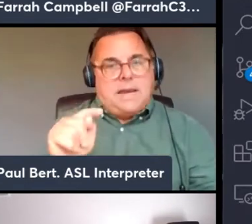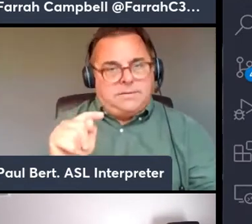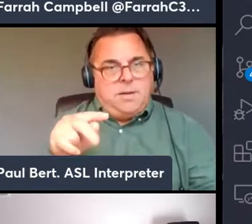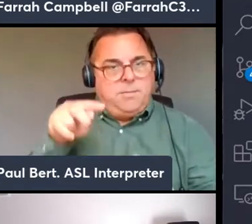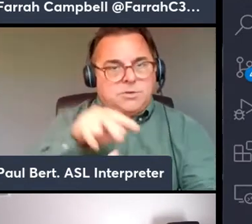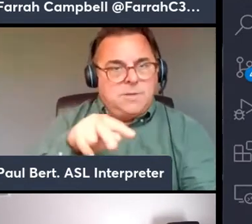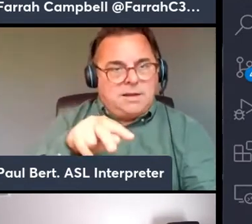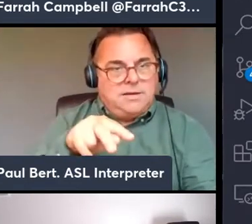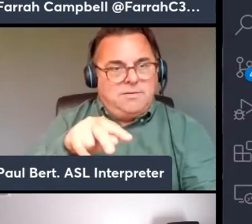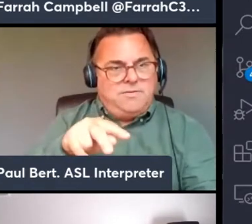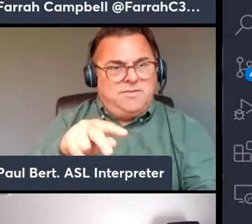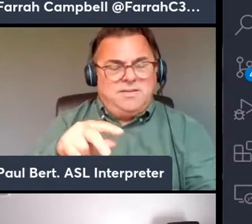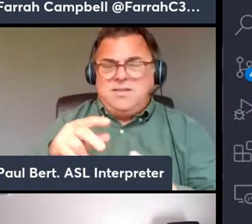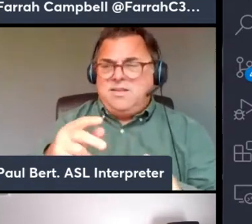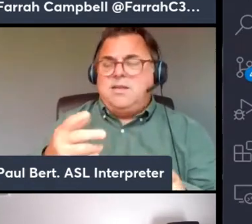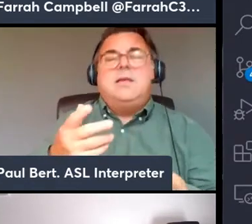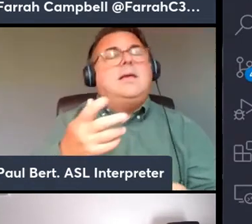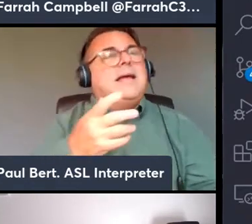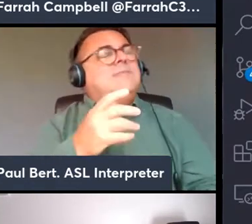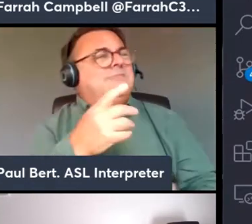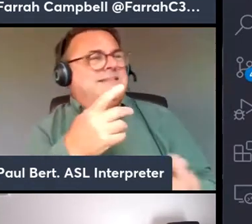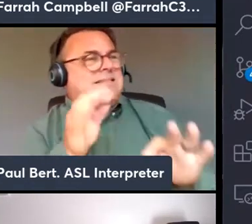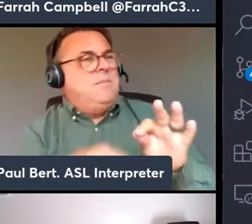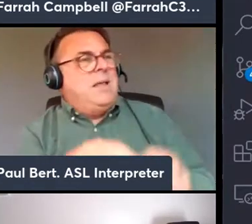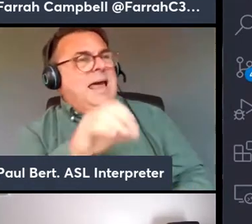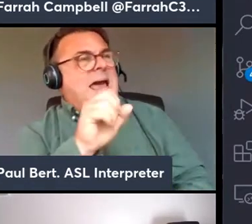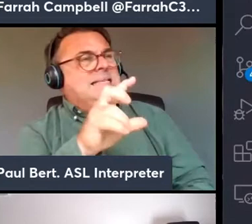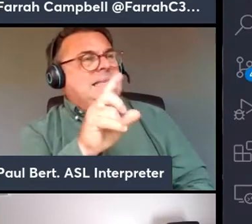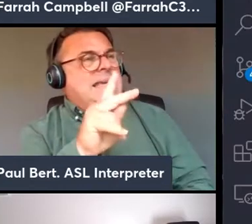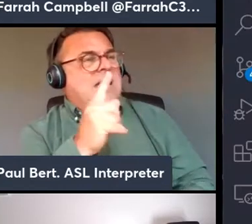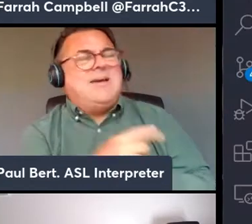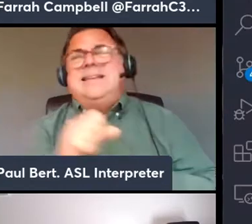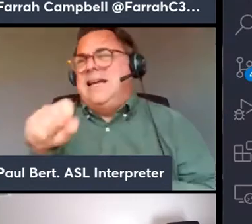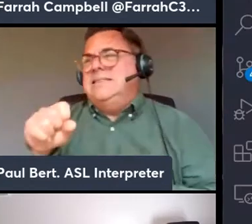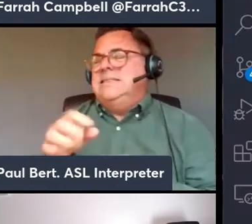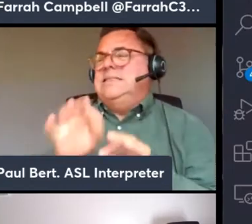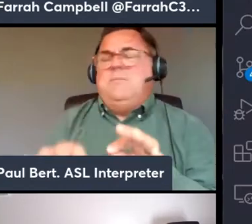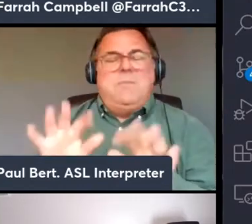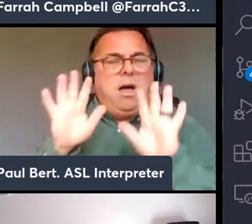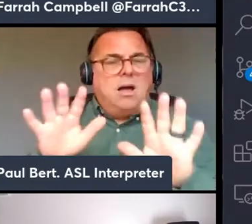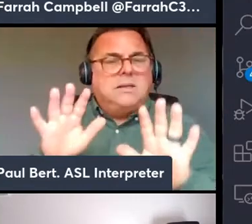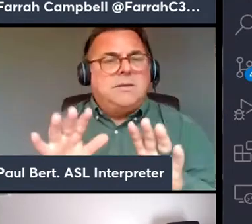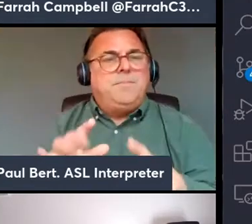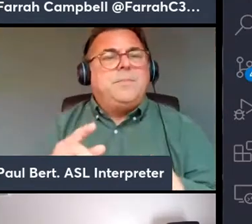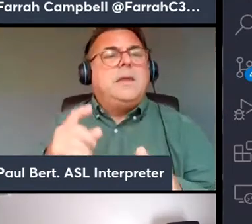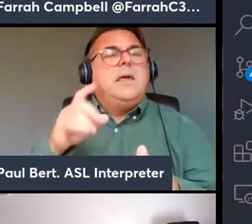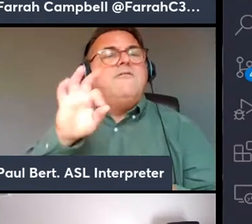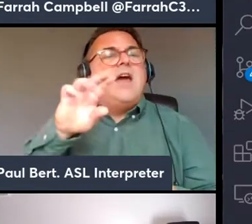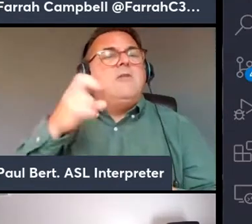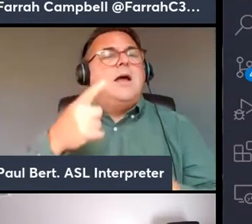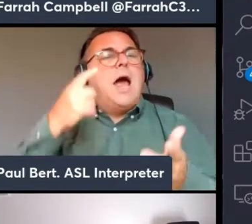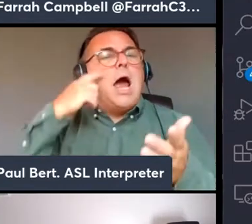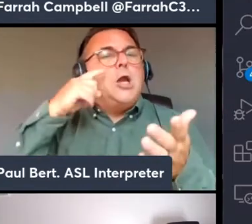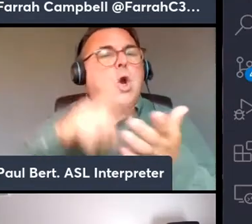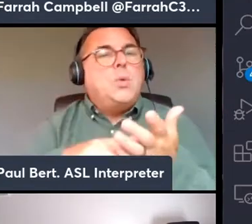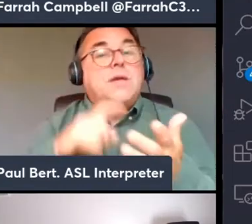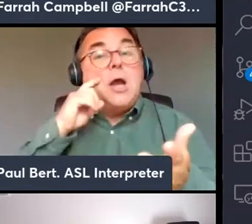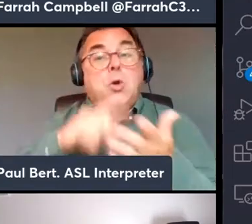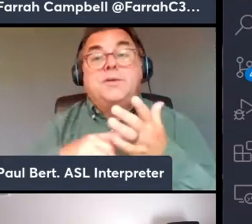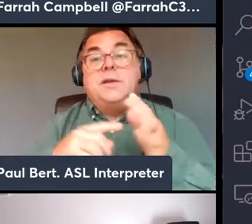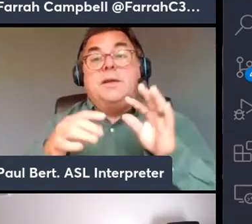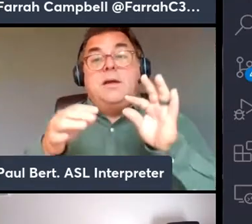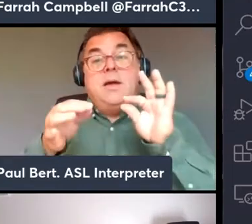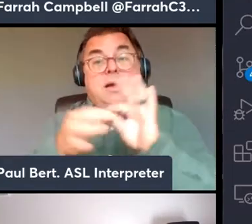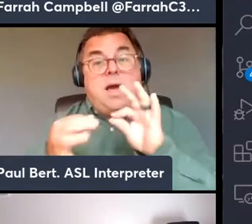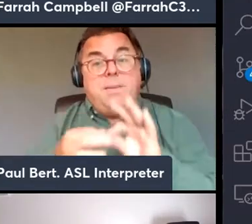your SDKs, right? It's an SDK. Yeah, yeah, it's an SDK. This is awesome. I wrote it in notes. Oh, sorry. I was just going to say, I'm noticing